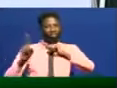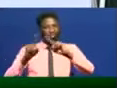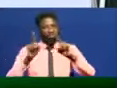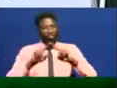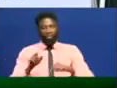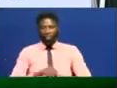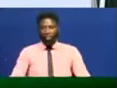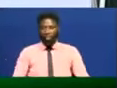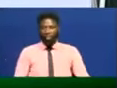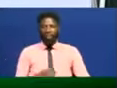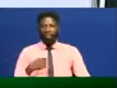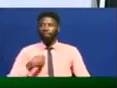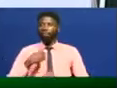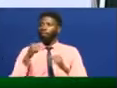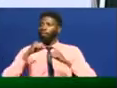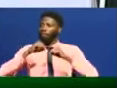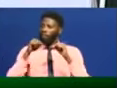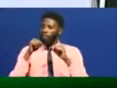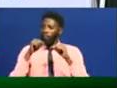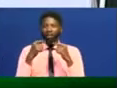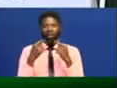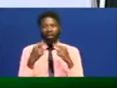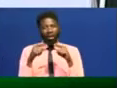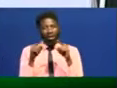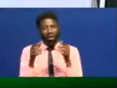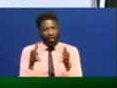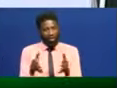I am happy to announce here